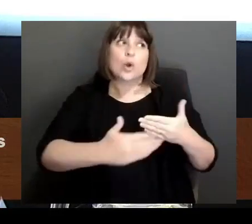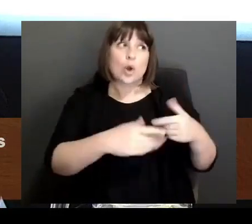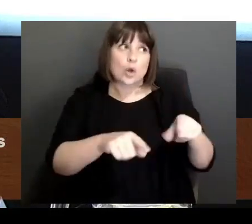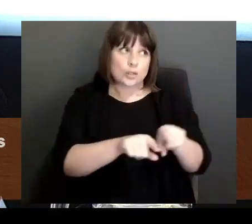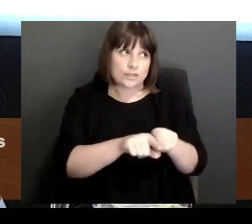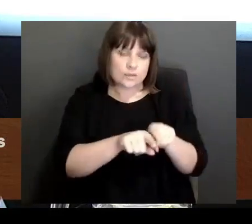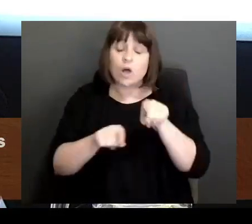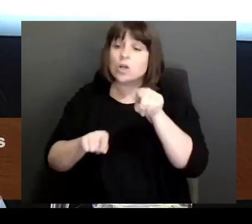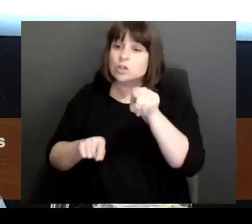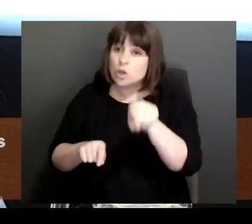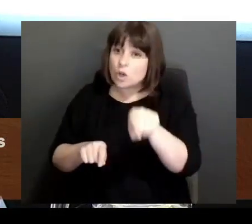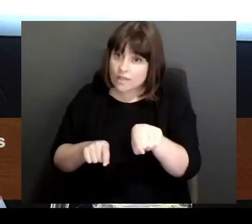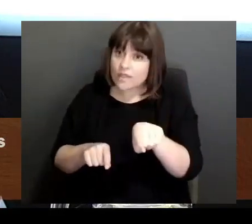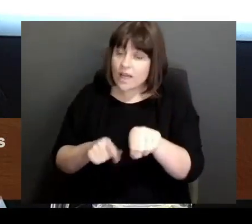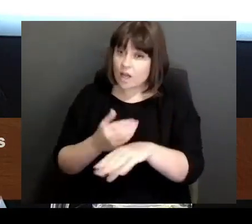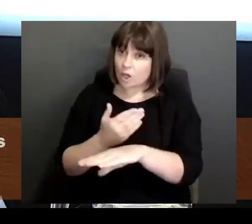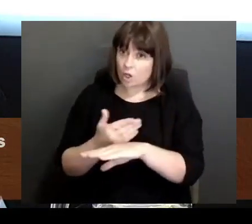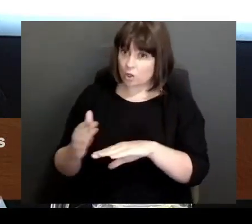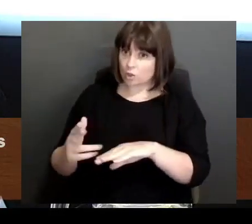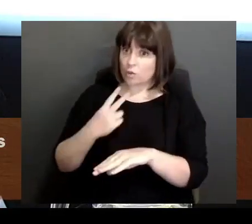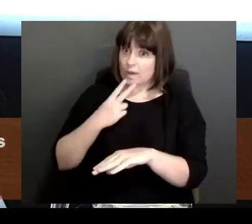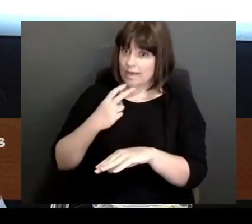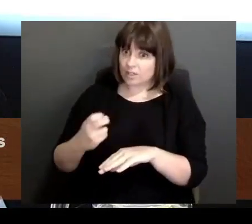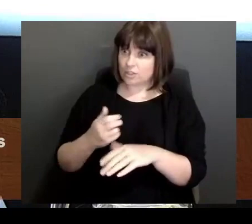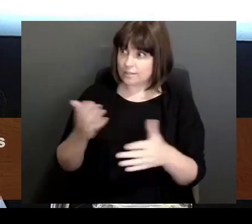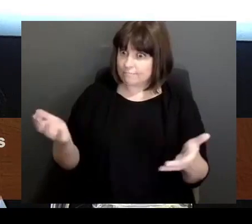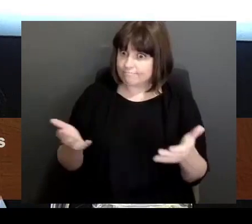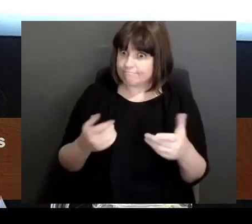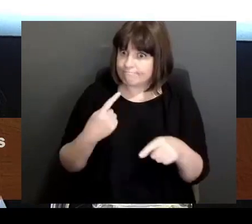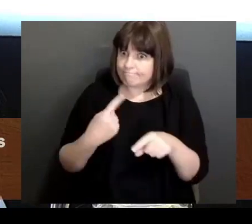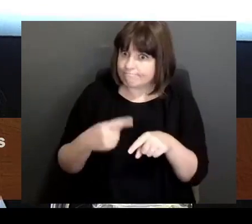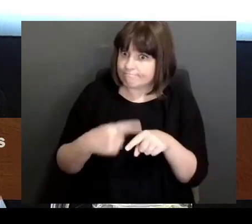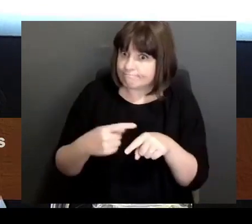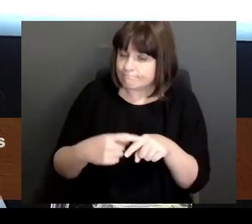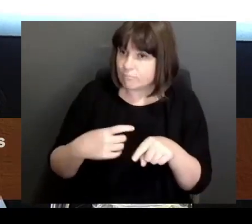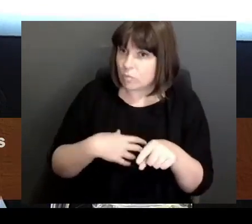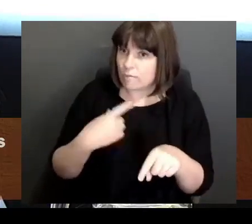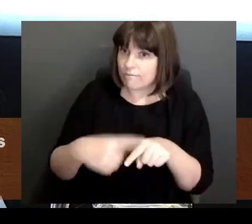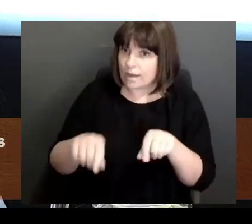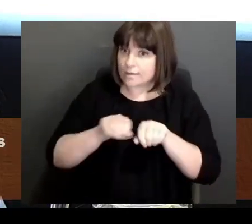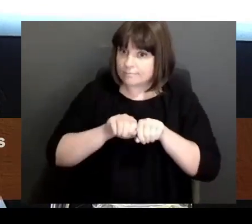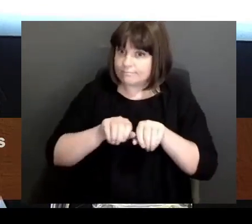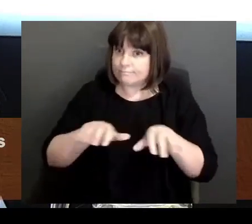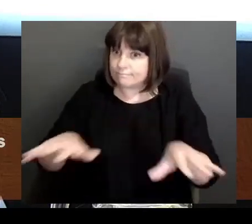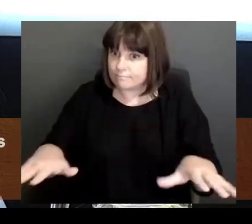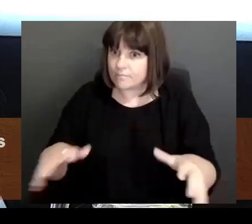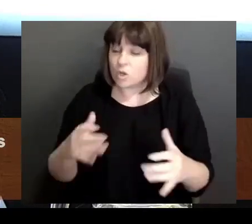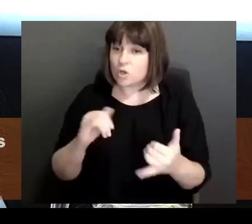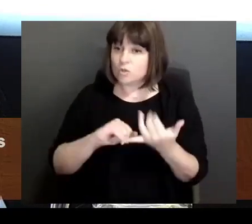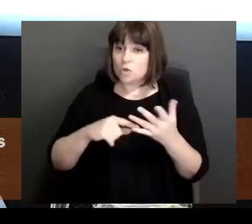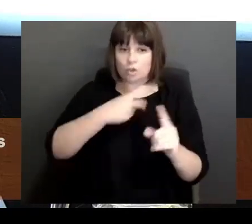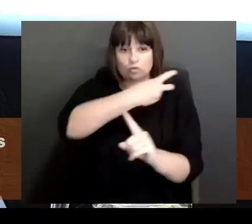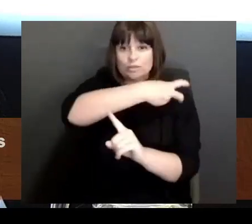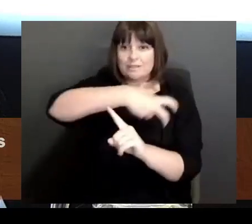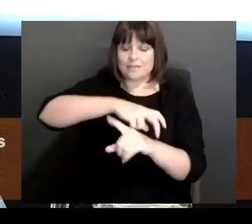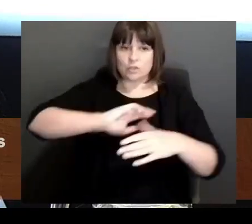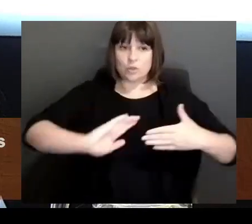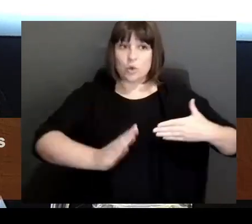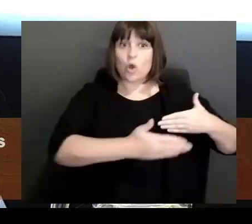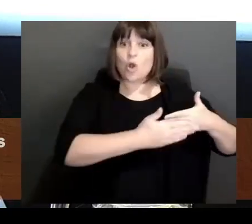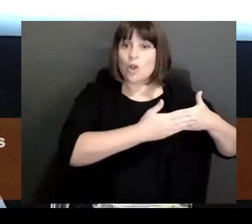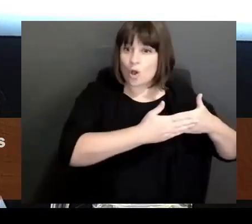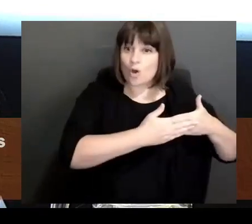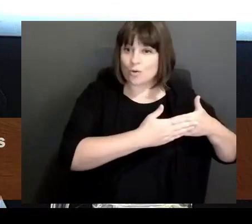has been accelerated so that the transition to close Yallourn Power